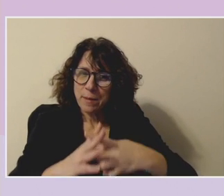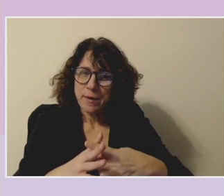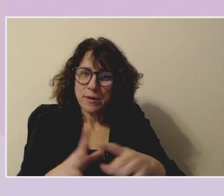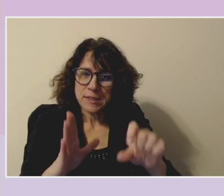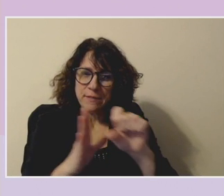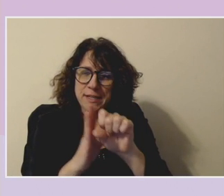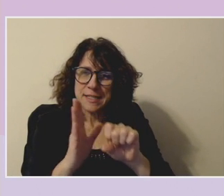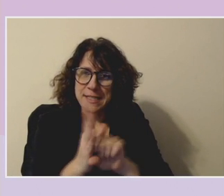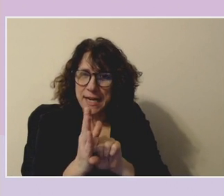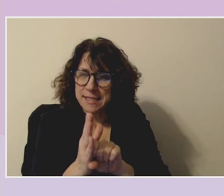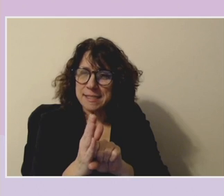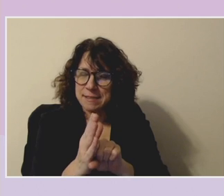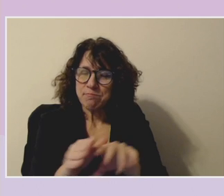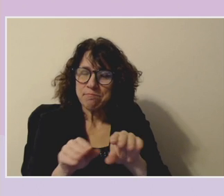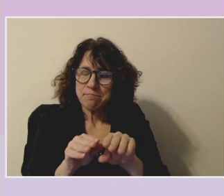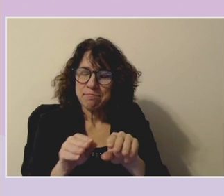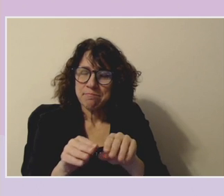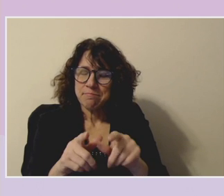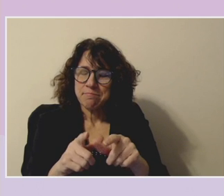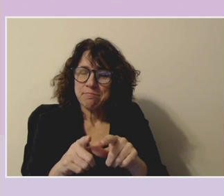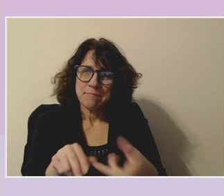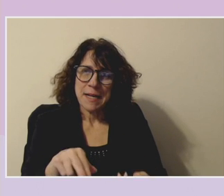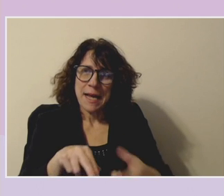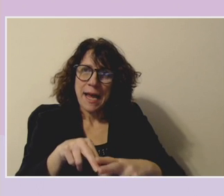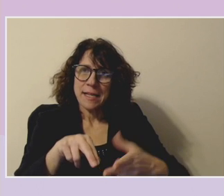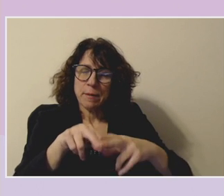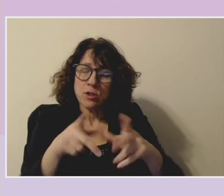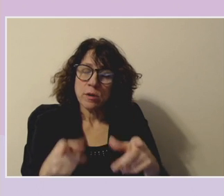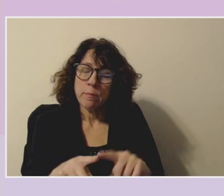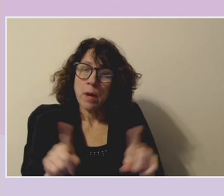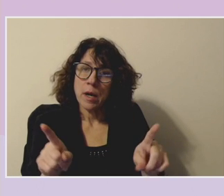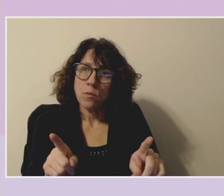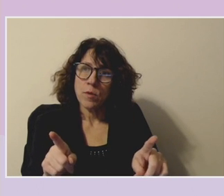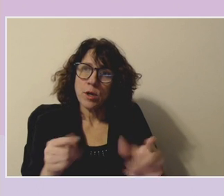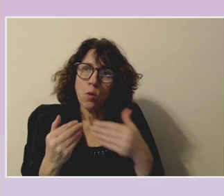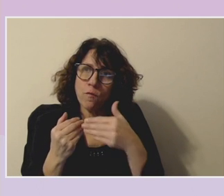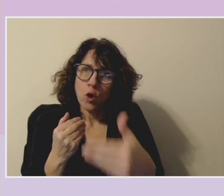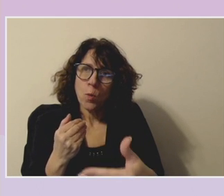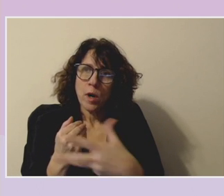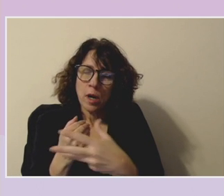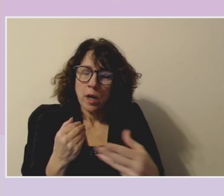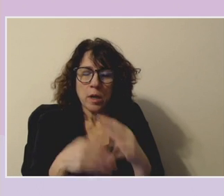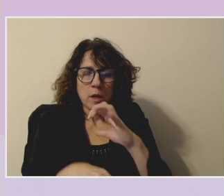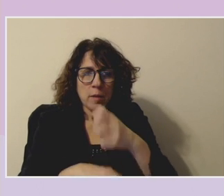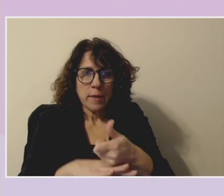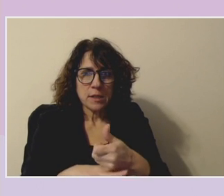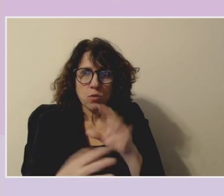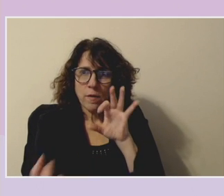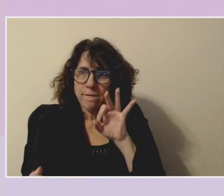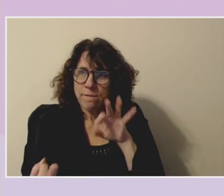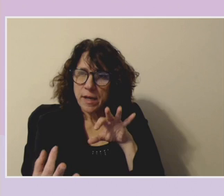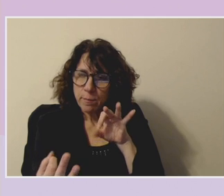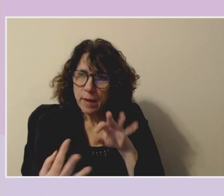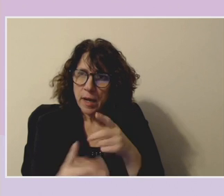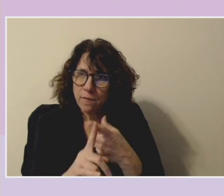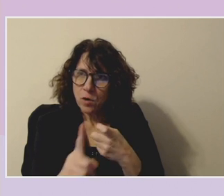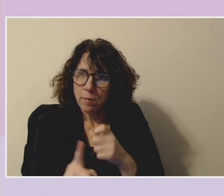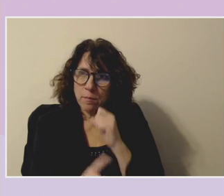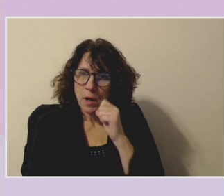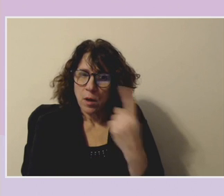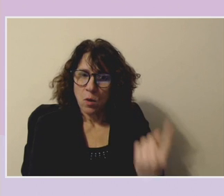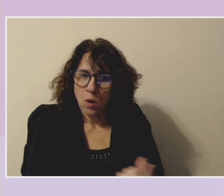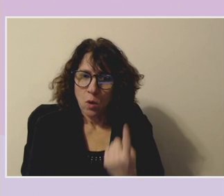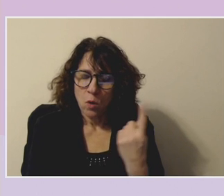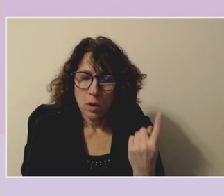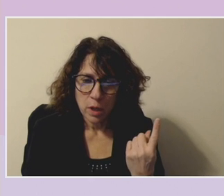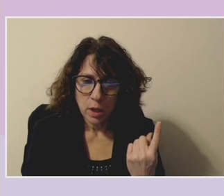expansion. But as we moved forward, based on feedback from not only our Department of Education, but